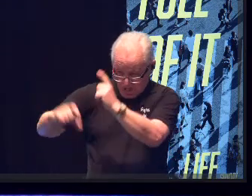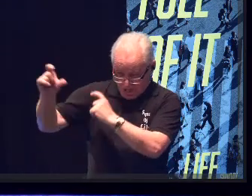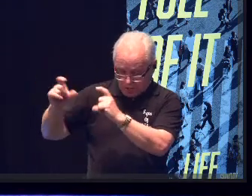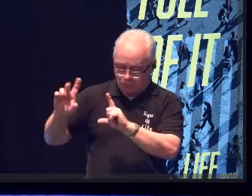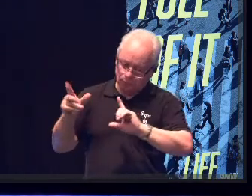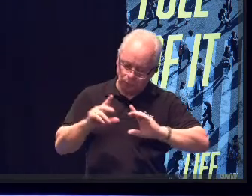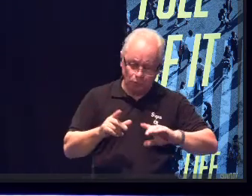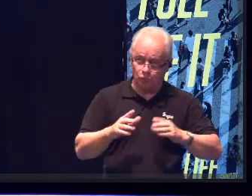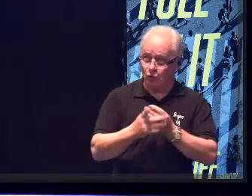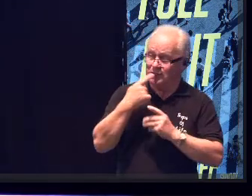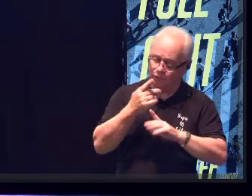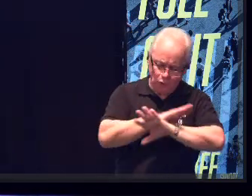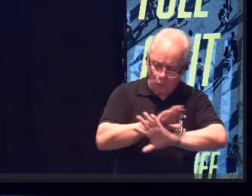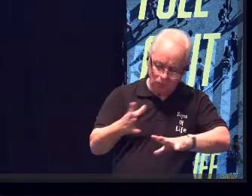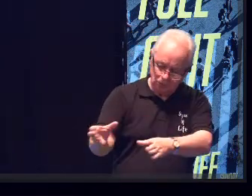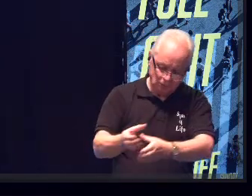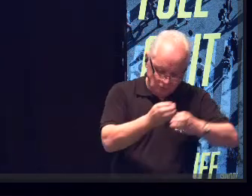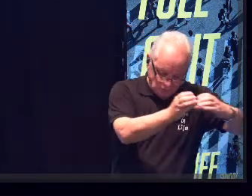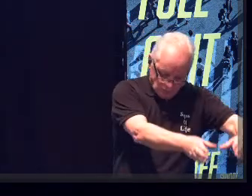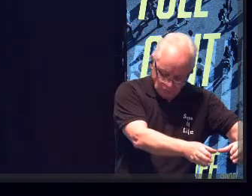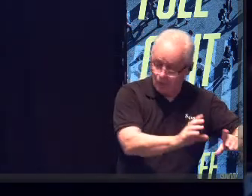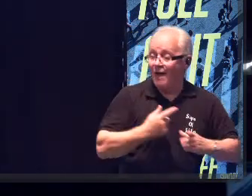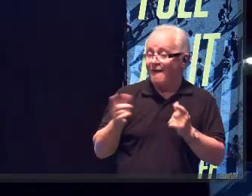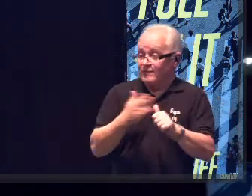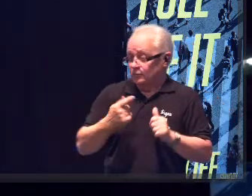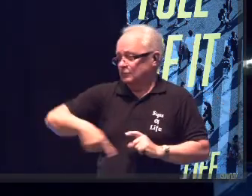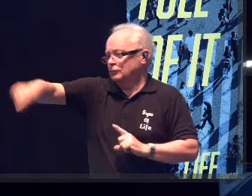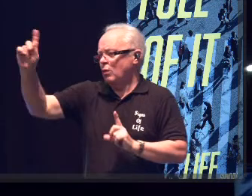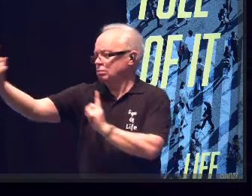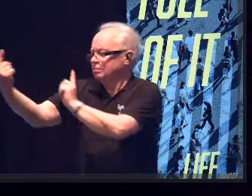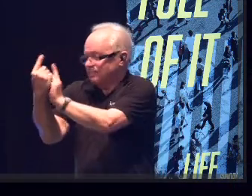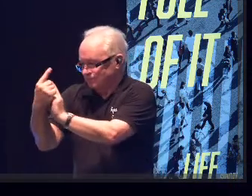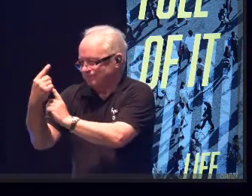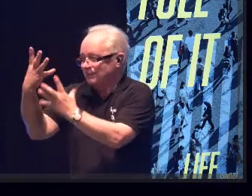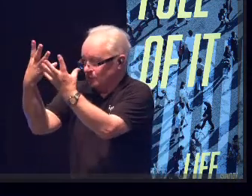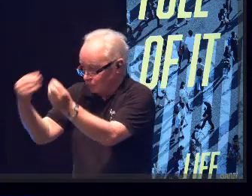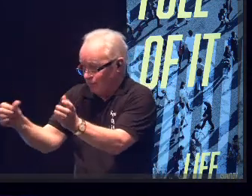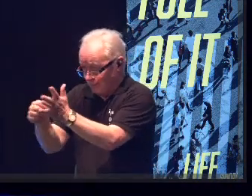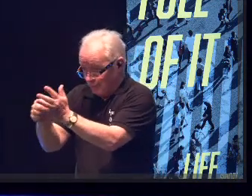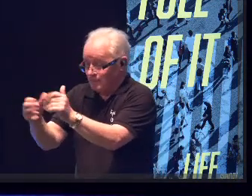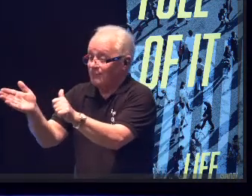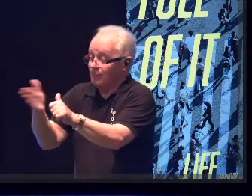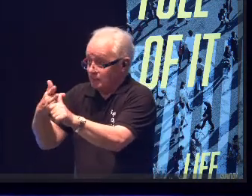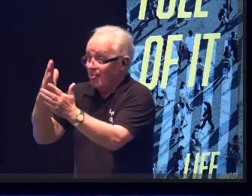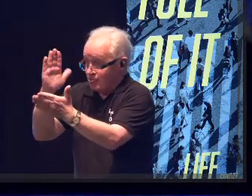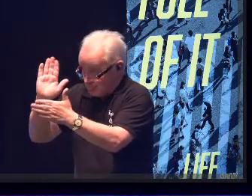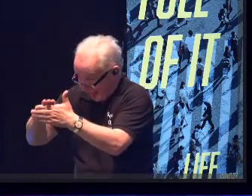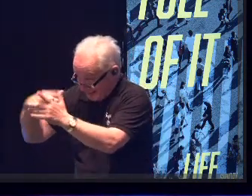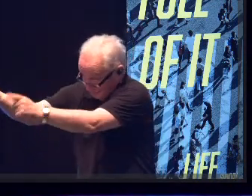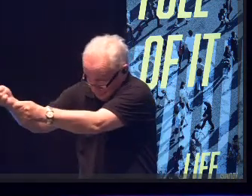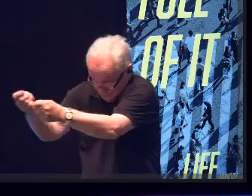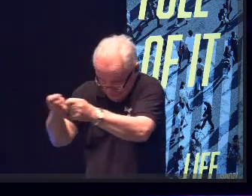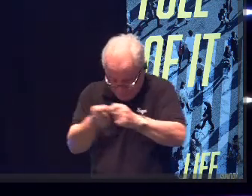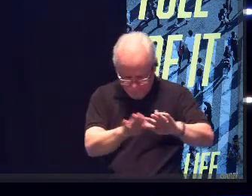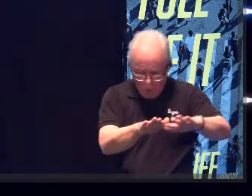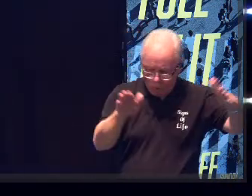says, go sort it out with your brother or your sister, and then come and worship God. Then come and place your